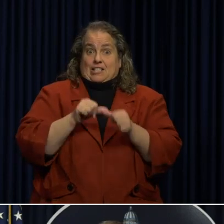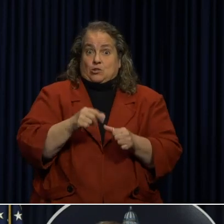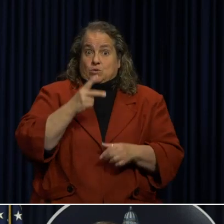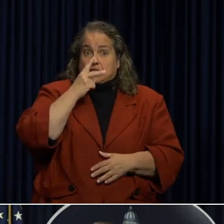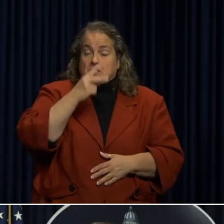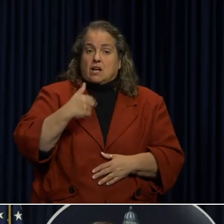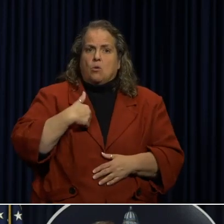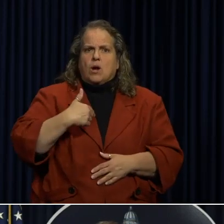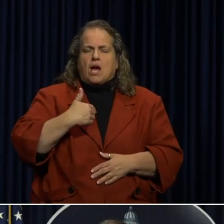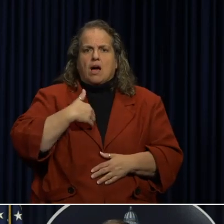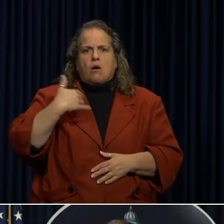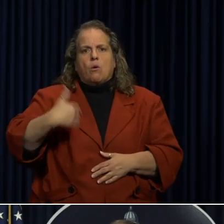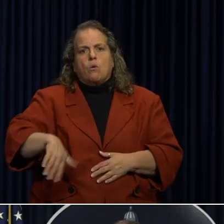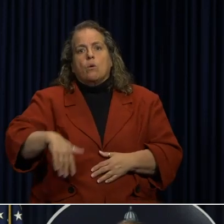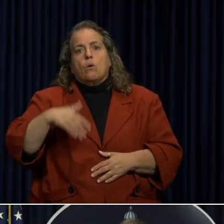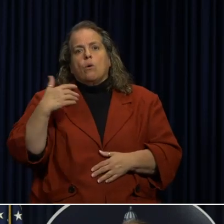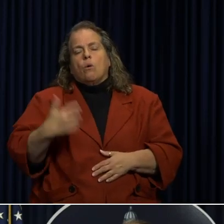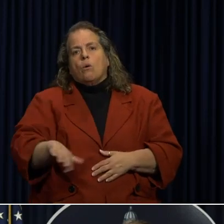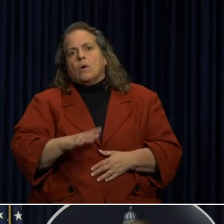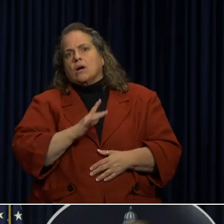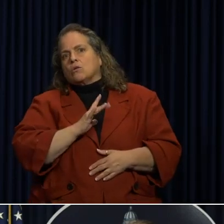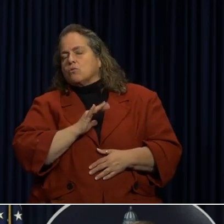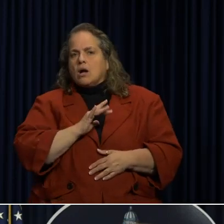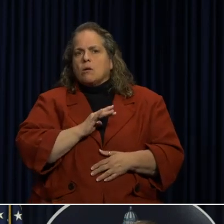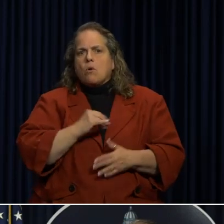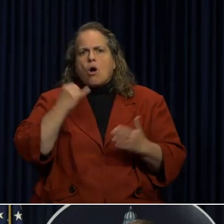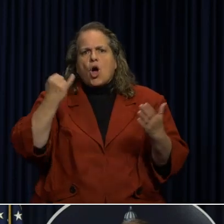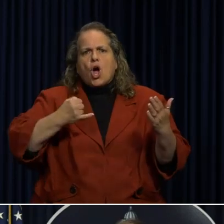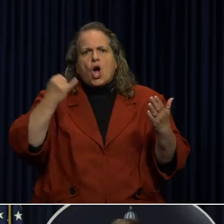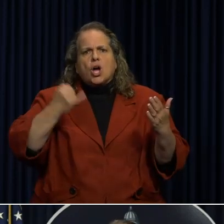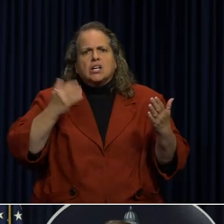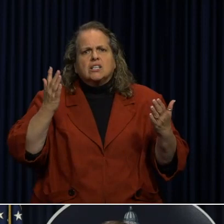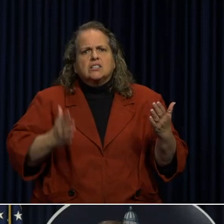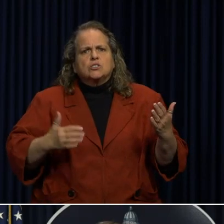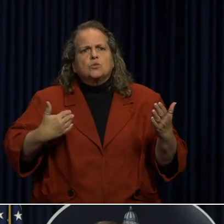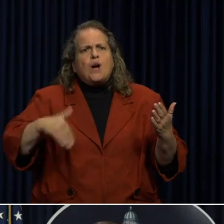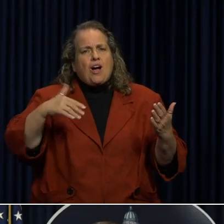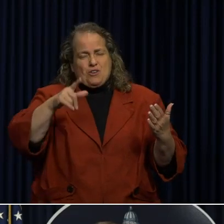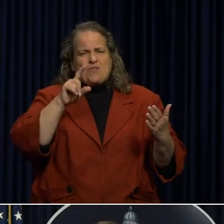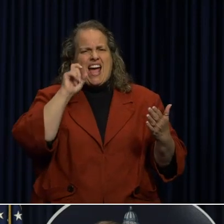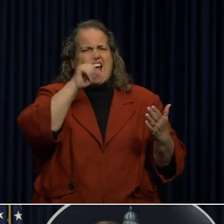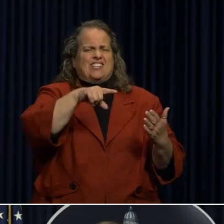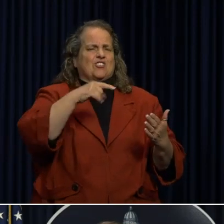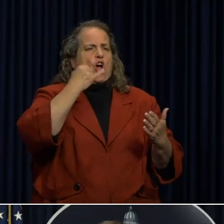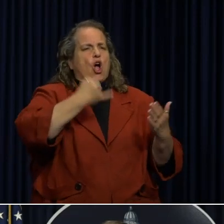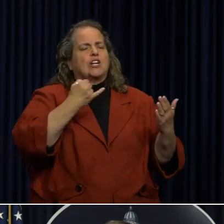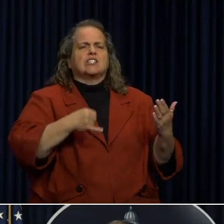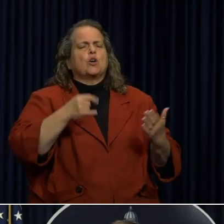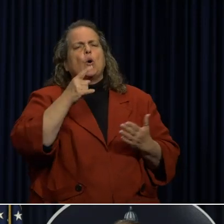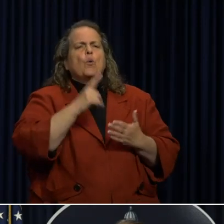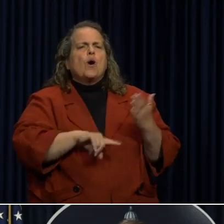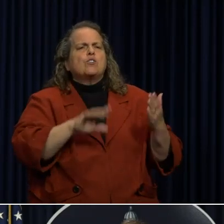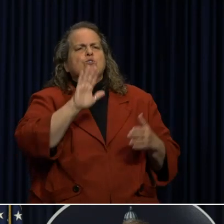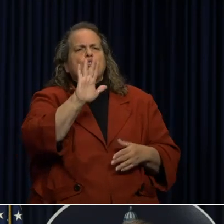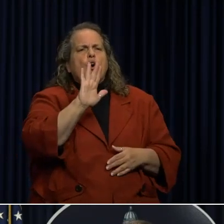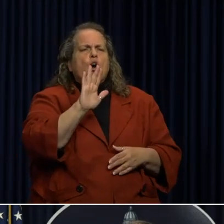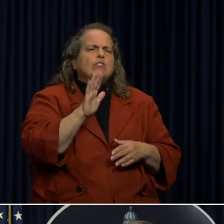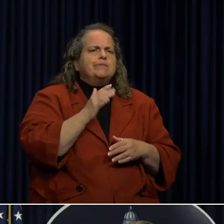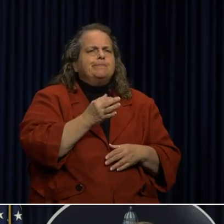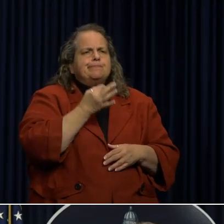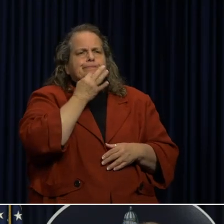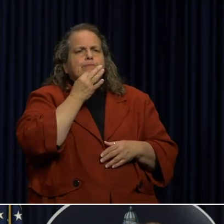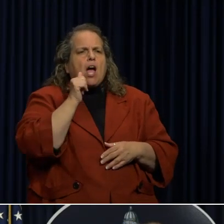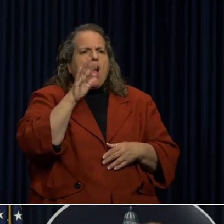artists across Kentucky. You know, we always ask an artist, what's your medium? You know, what exactly, and how do